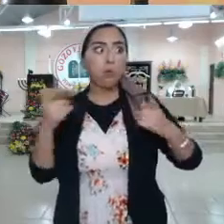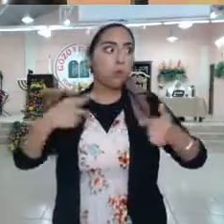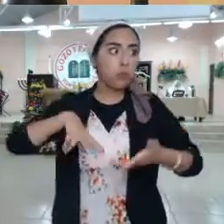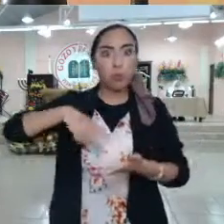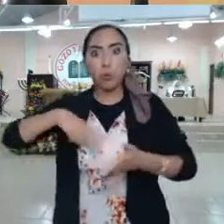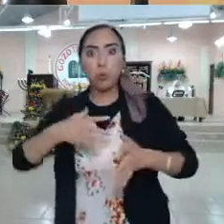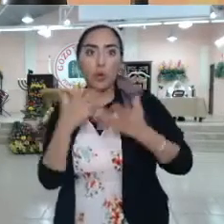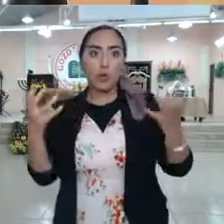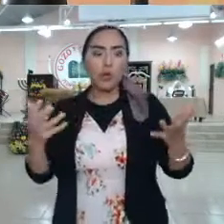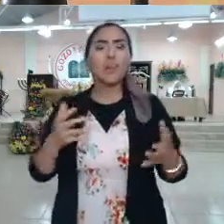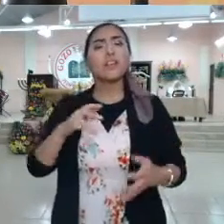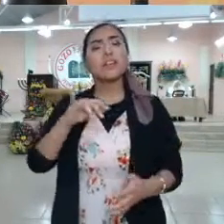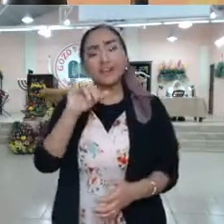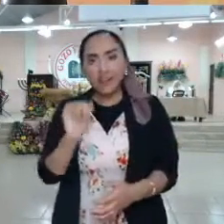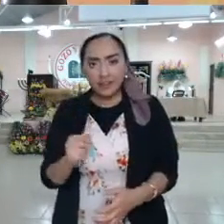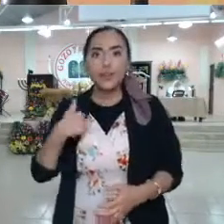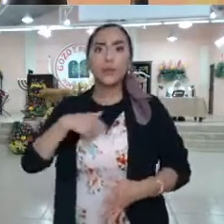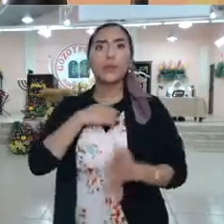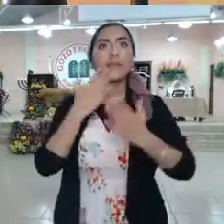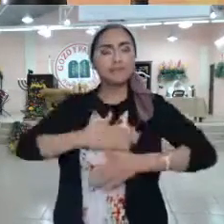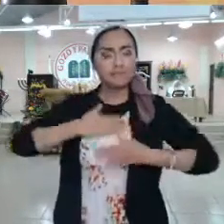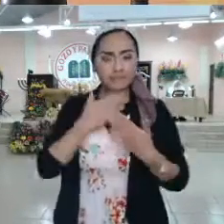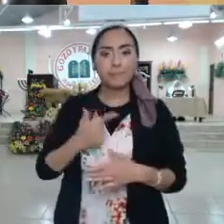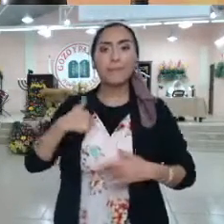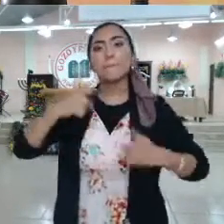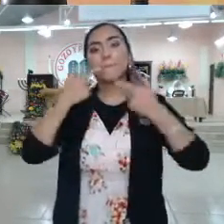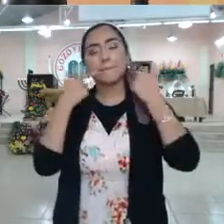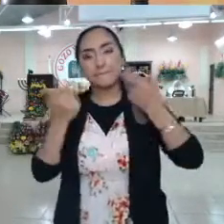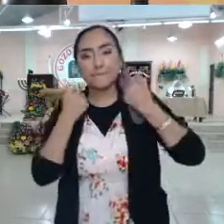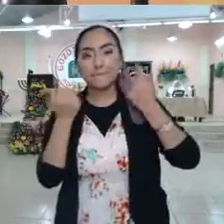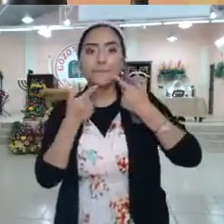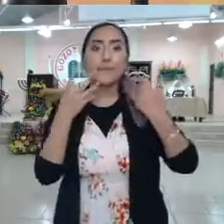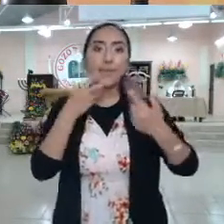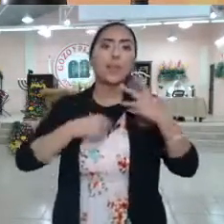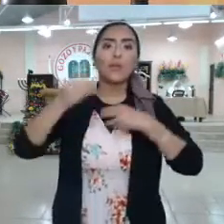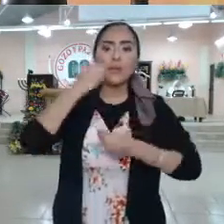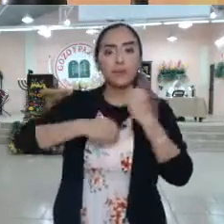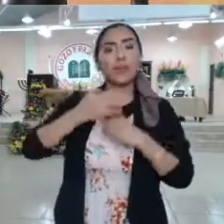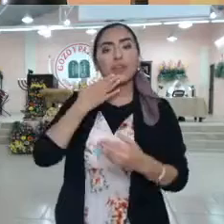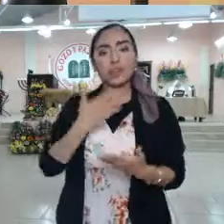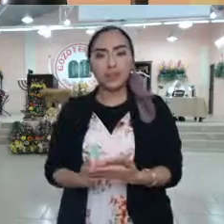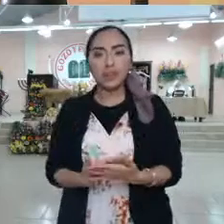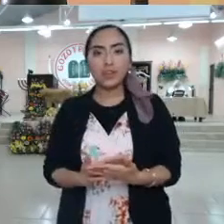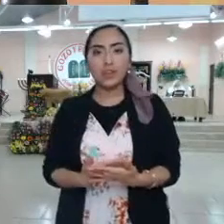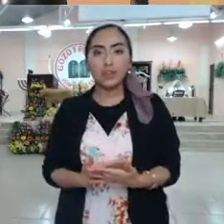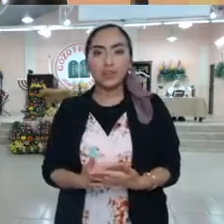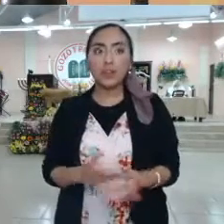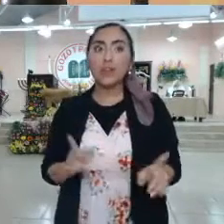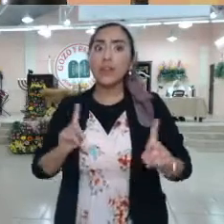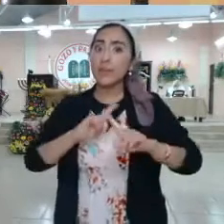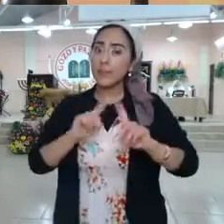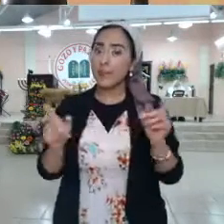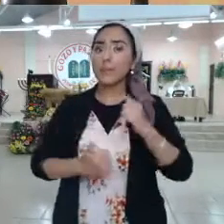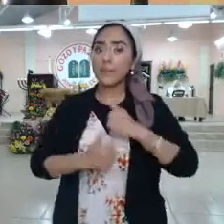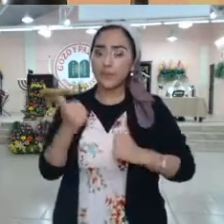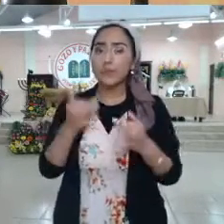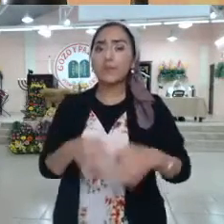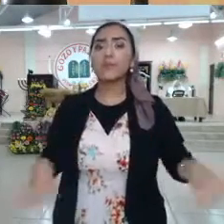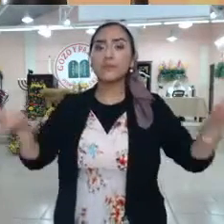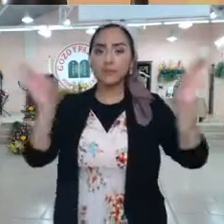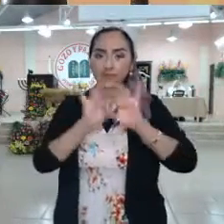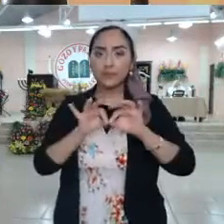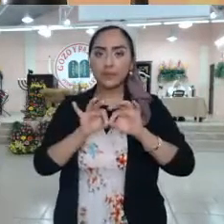No, we danced a lot. Yes, of course, we rejoiced and we laughed and we ate really well. But the